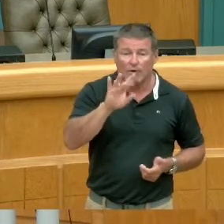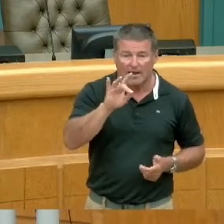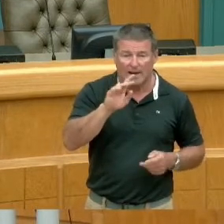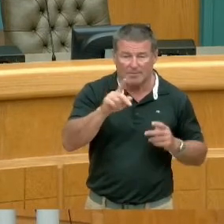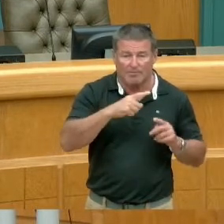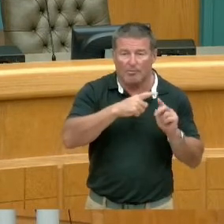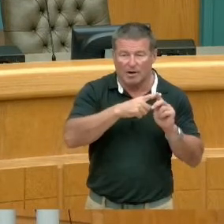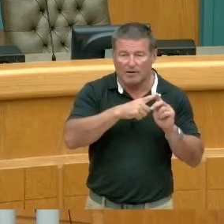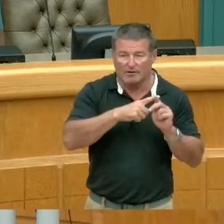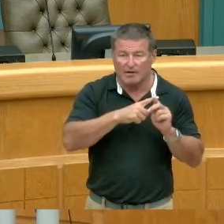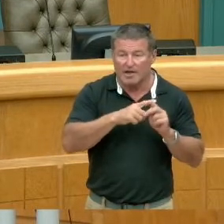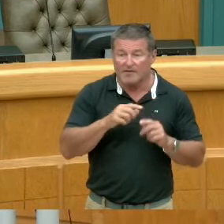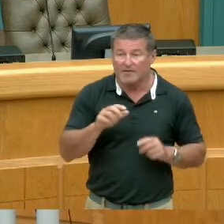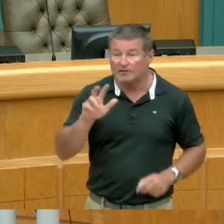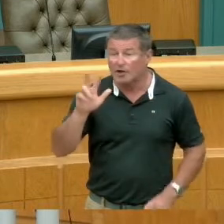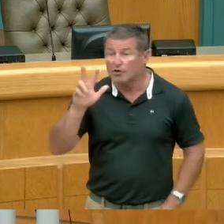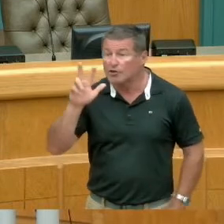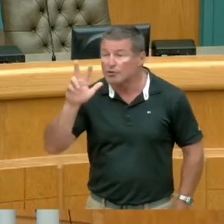That gives us a